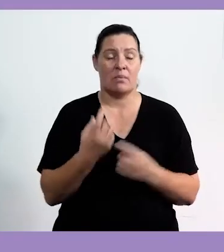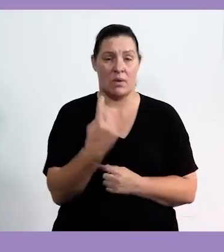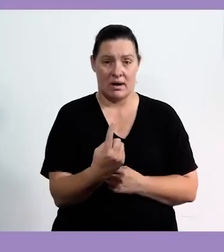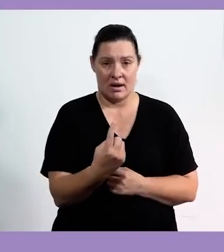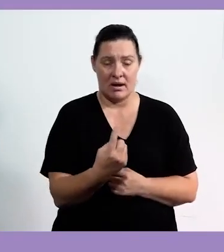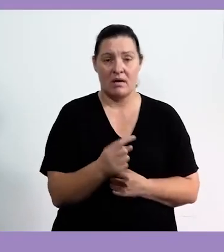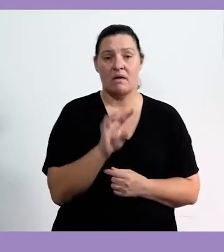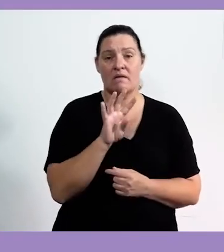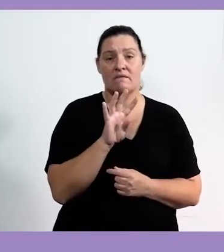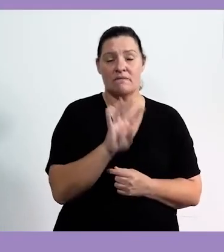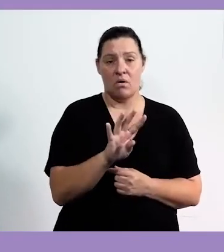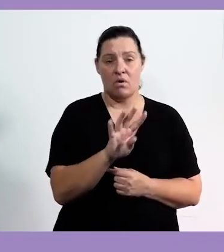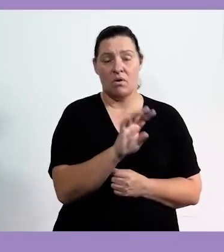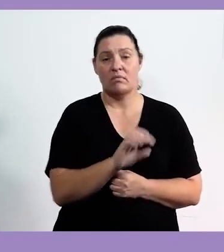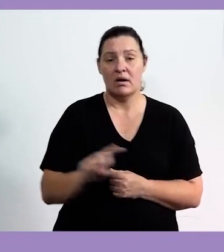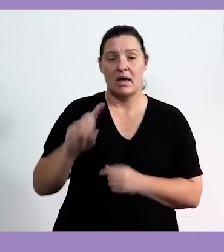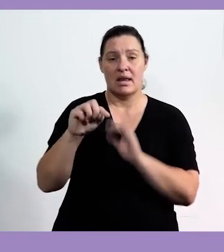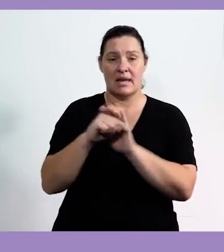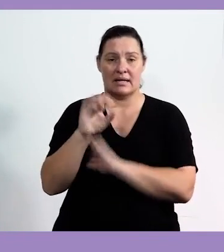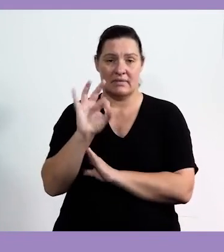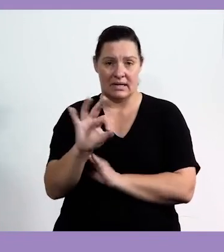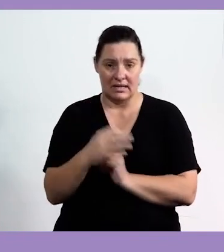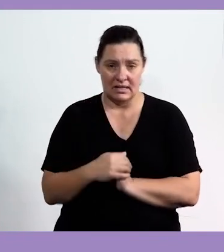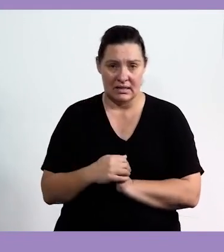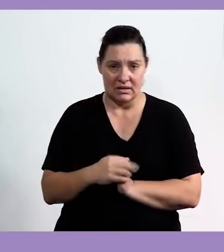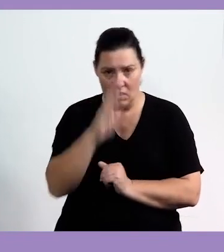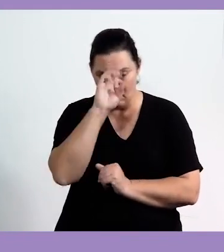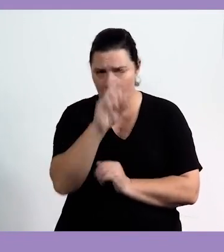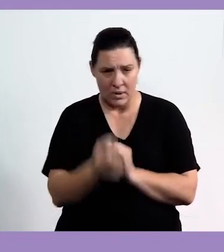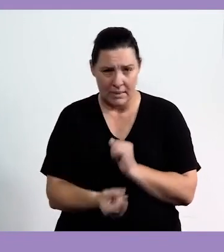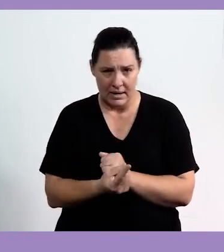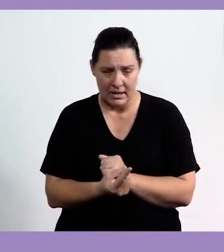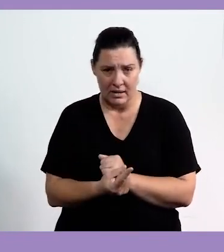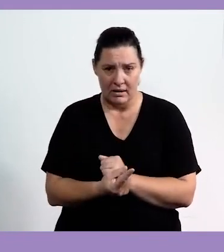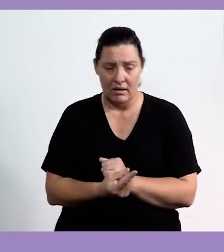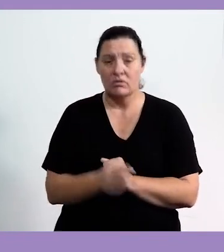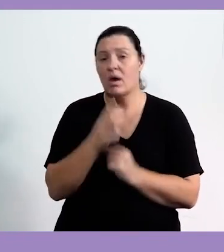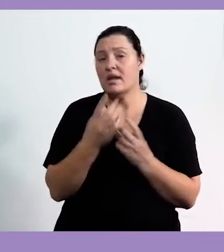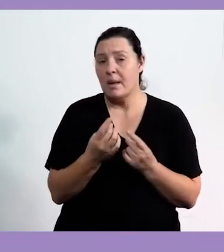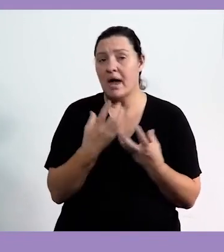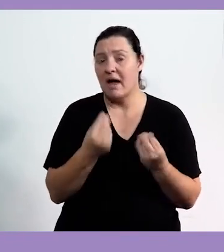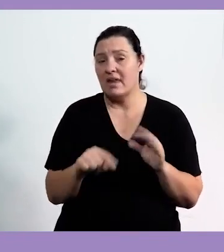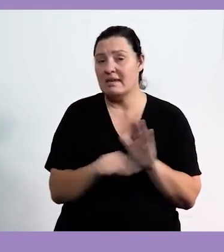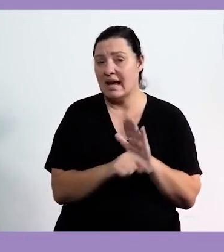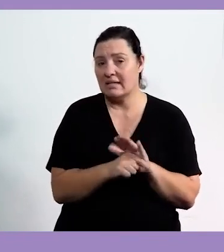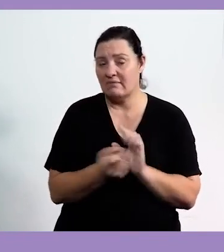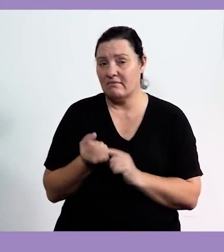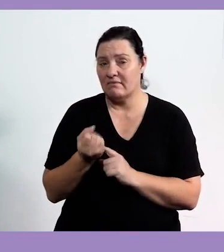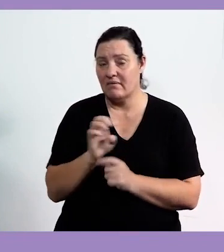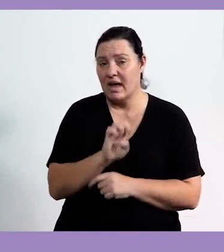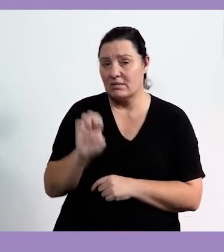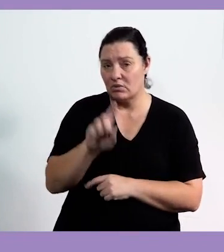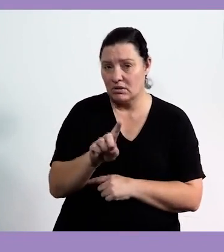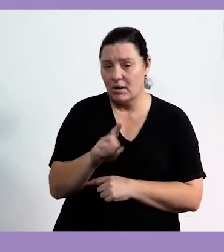we have number 1 there, 4 to the exponent negative 3. Do you remember what happens to a number when it has a negative